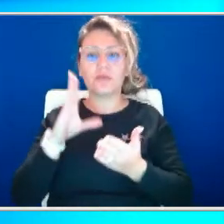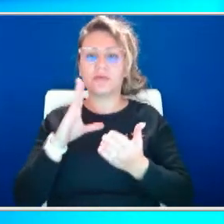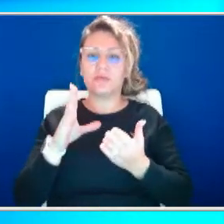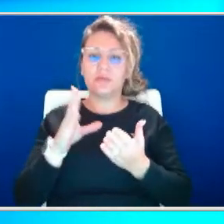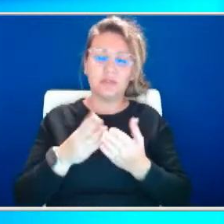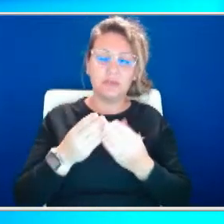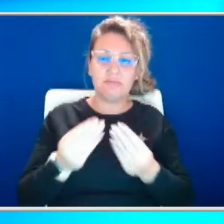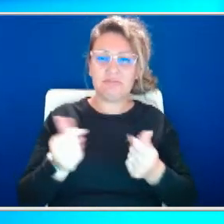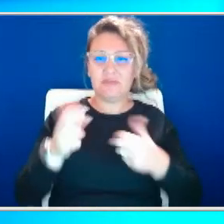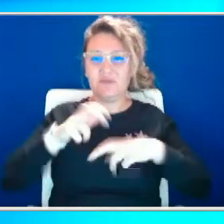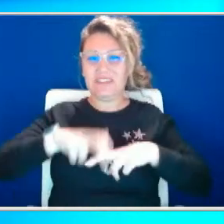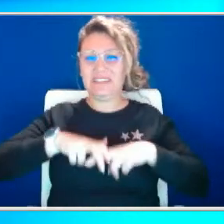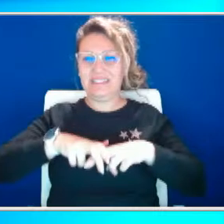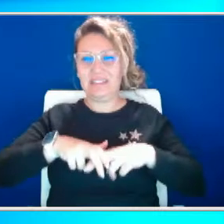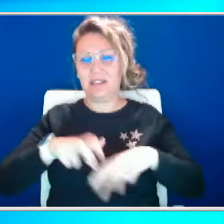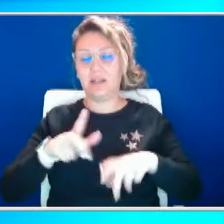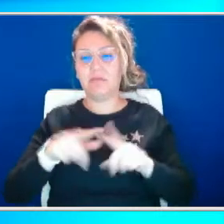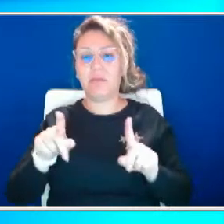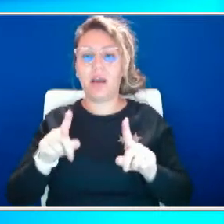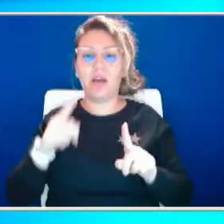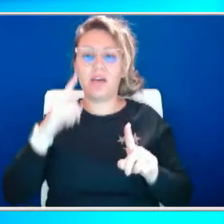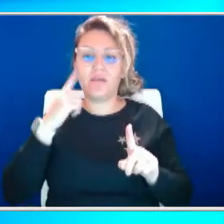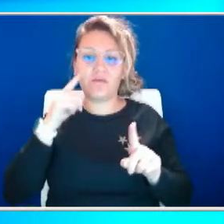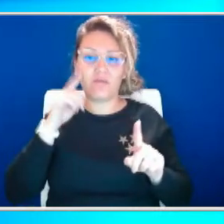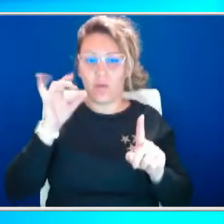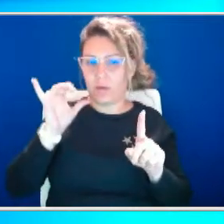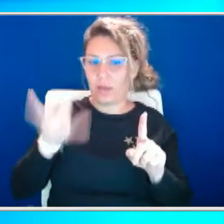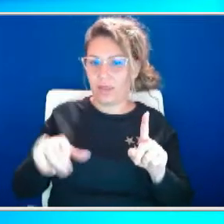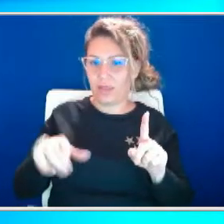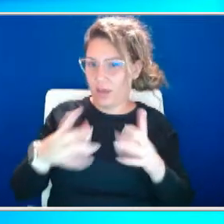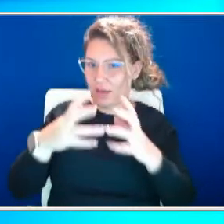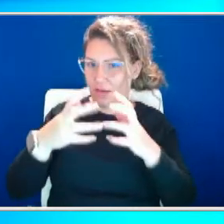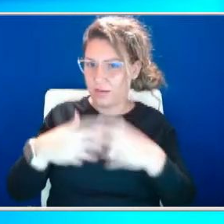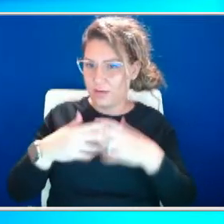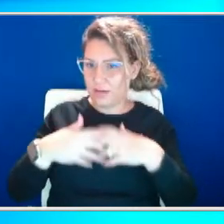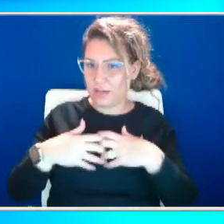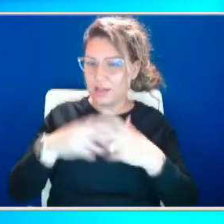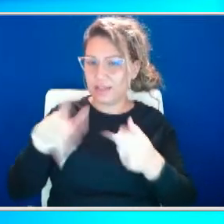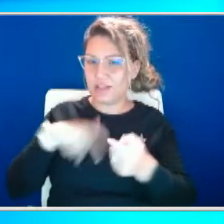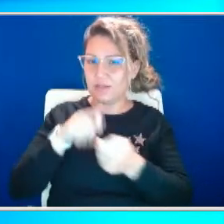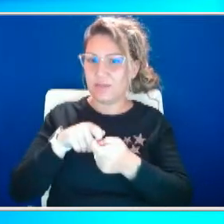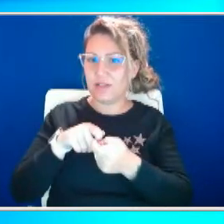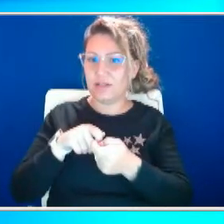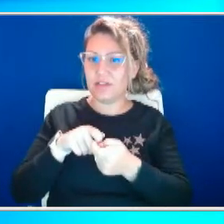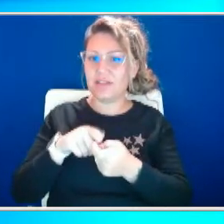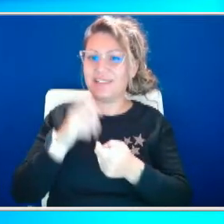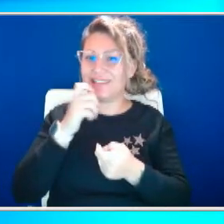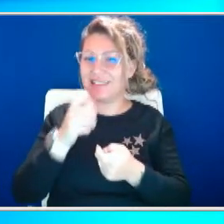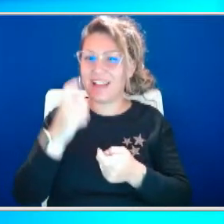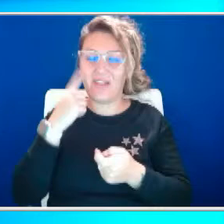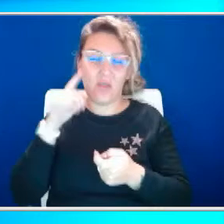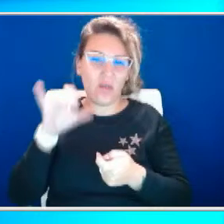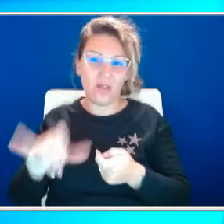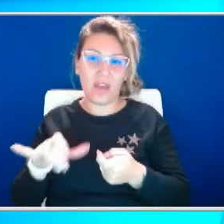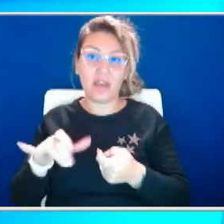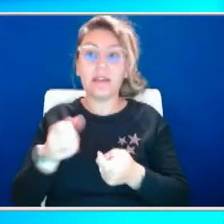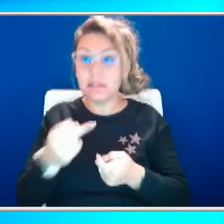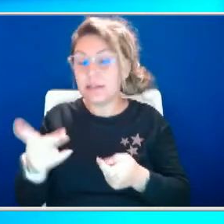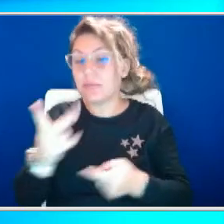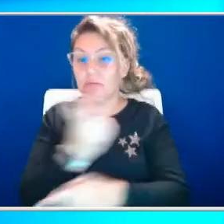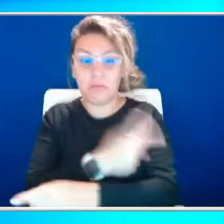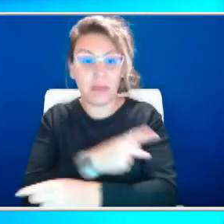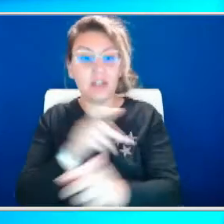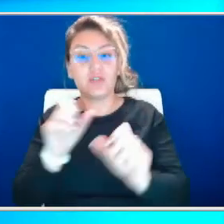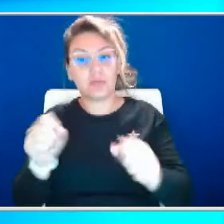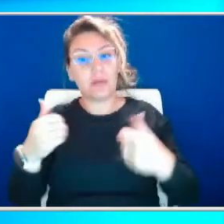there. But, you know, for this device in particular, it's really not for spinal stenosis. Some patients can have some spinal